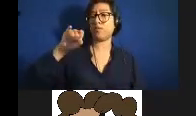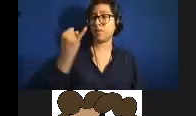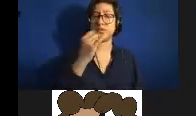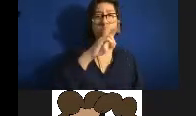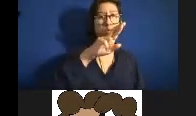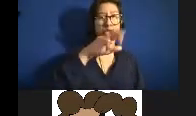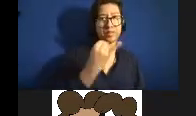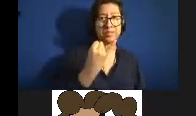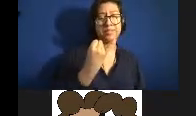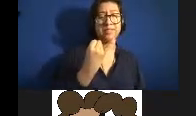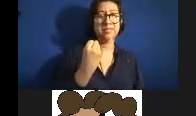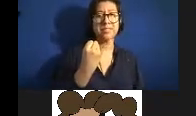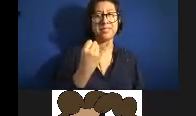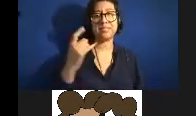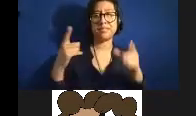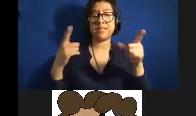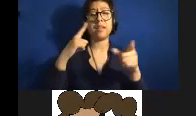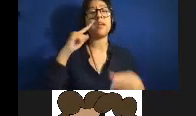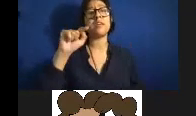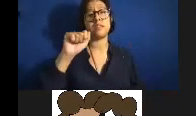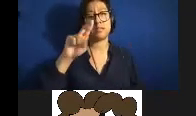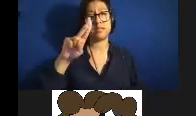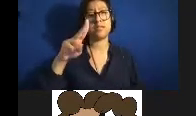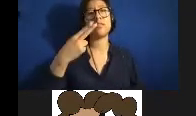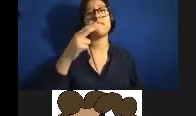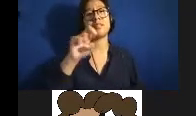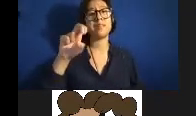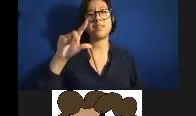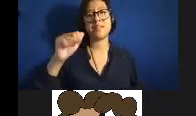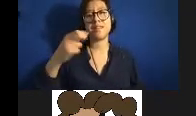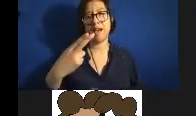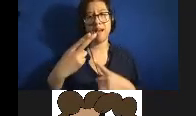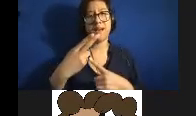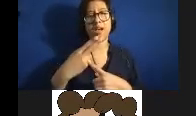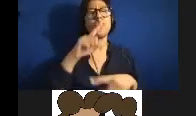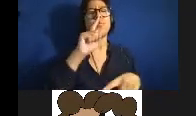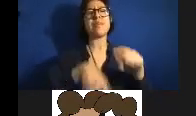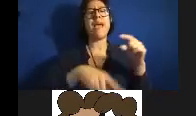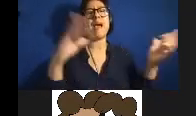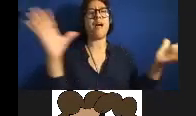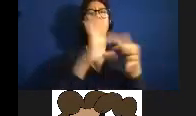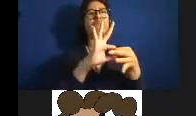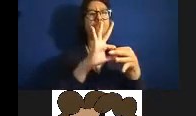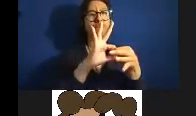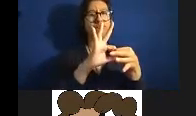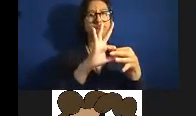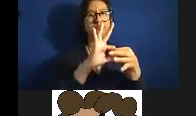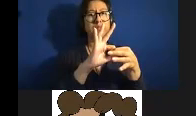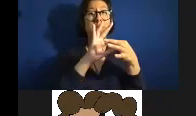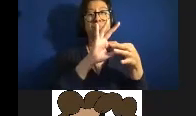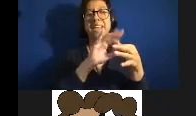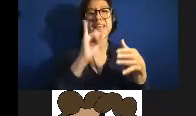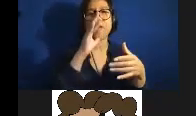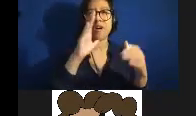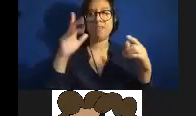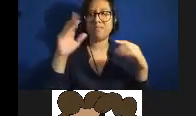justice, you know, I think Tahita mentioned it earlier, it's not, you can't restore something that wasn't there, right? You can't transform something that